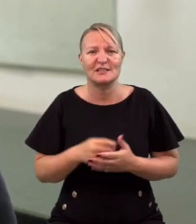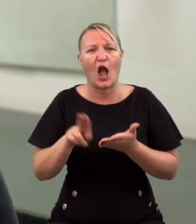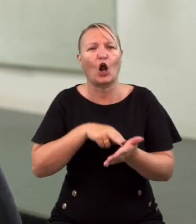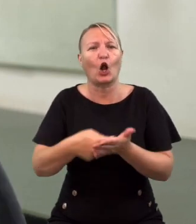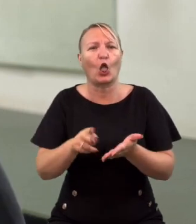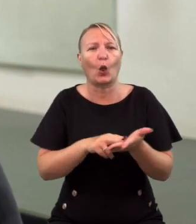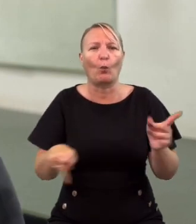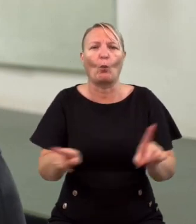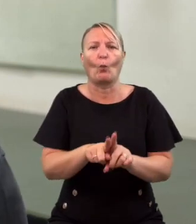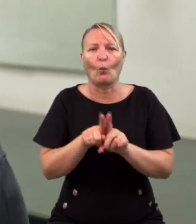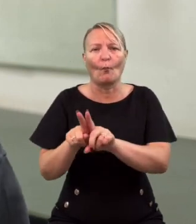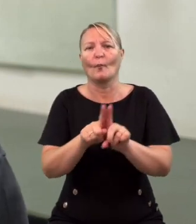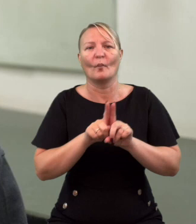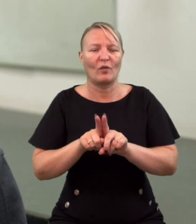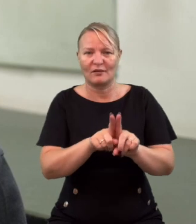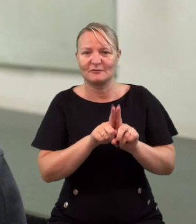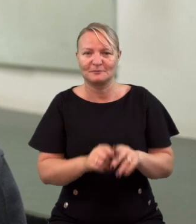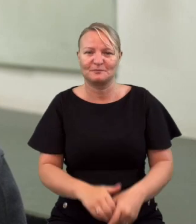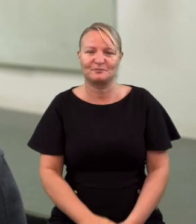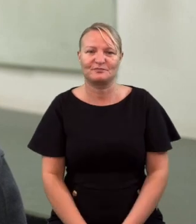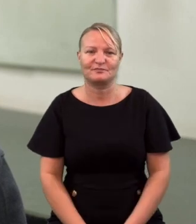They're just together. And